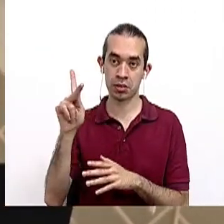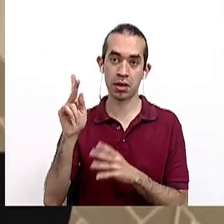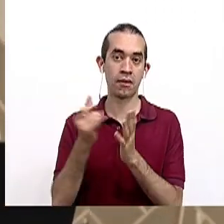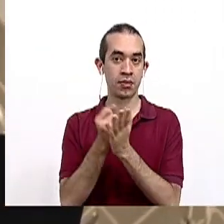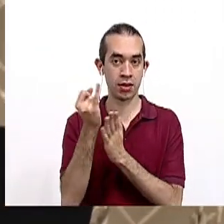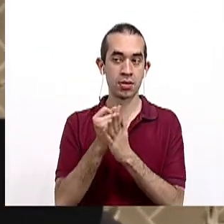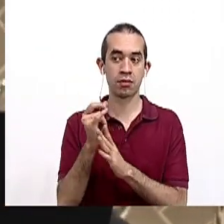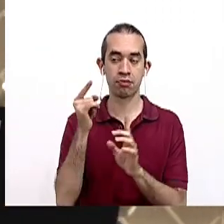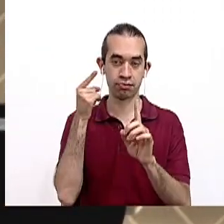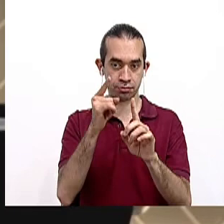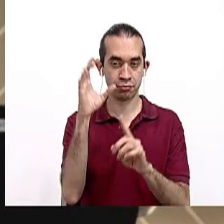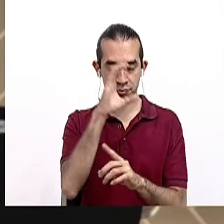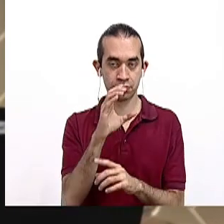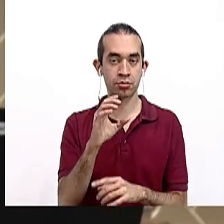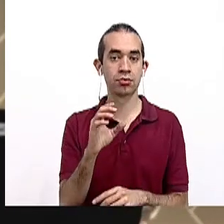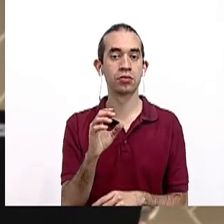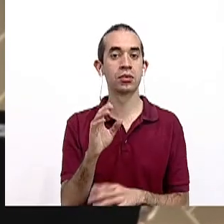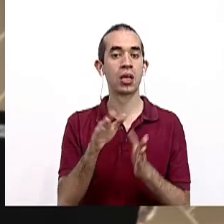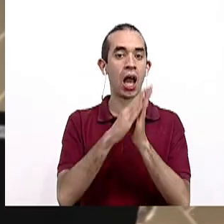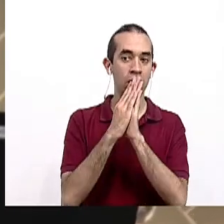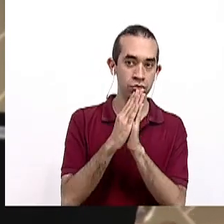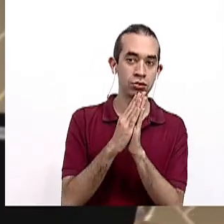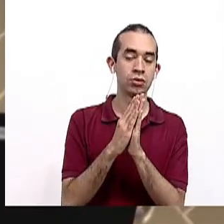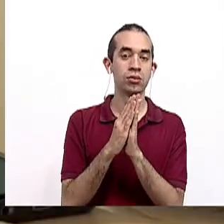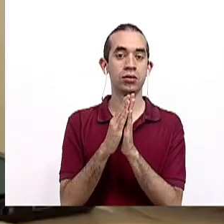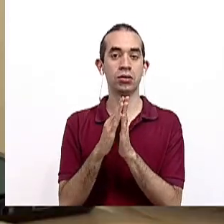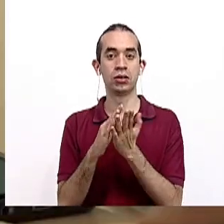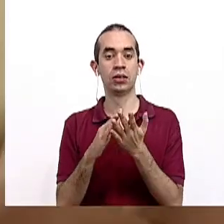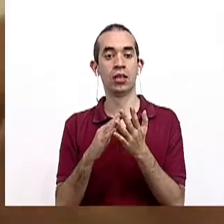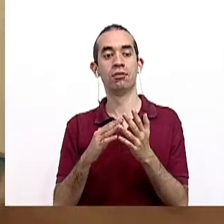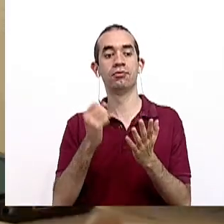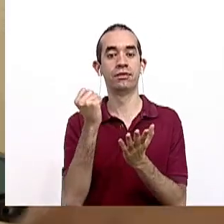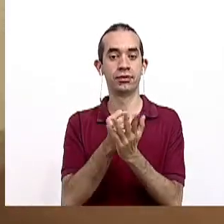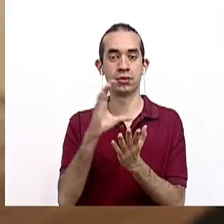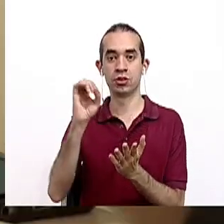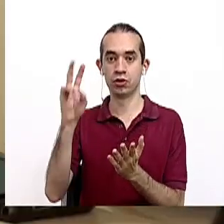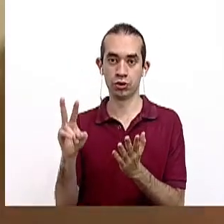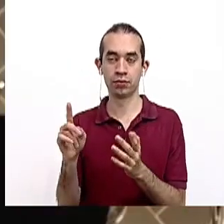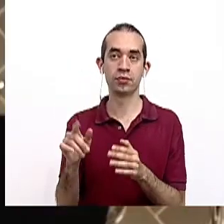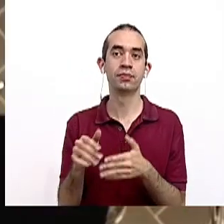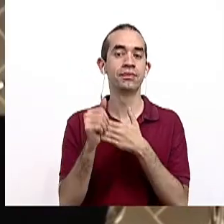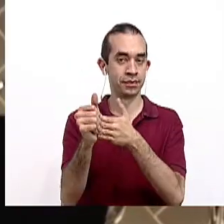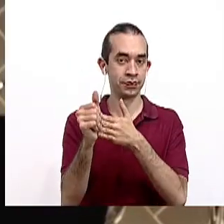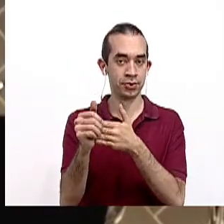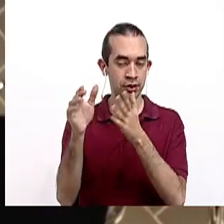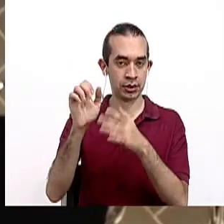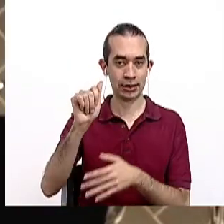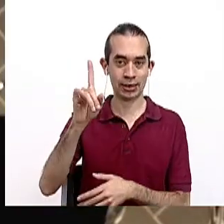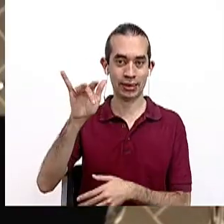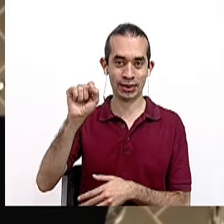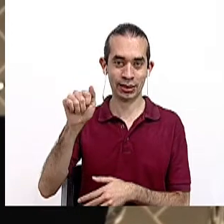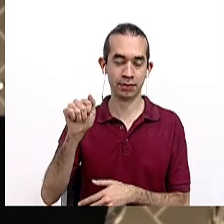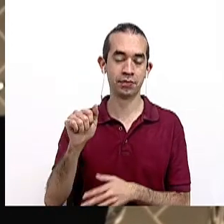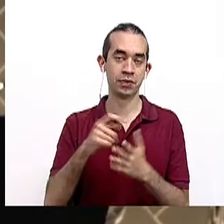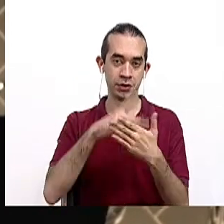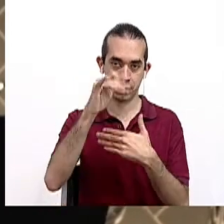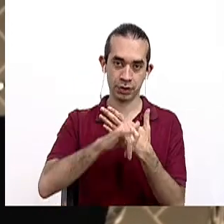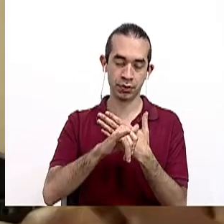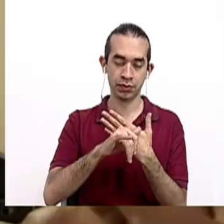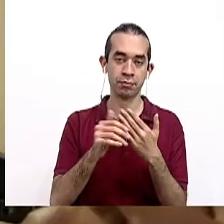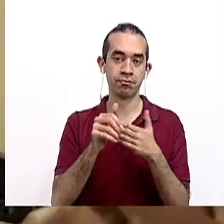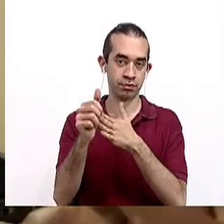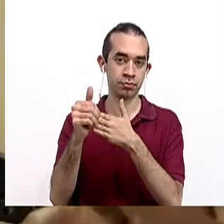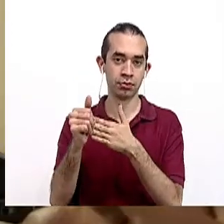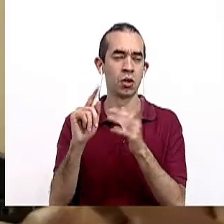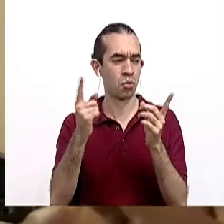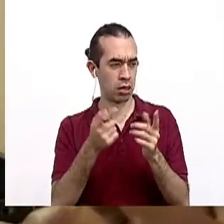carbon footprints of sandwiches, and Adisa Adzapagic is one of the authors. Adisa, what are the sandwiches we should avoid? Well,